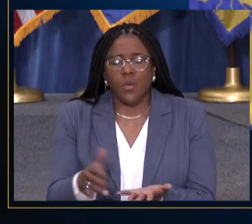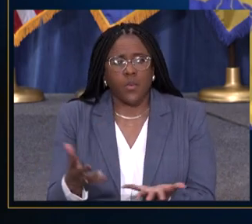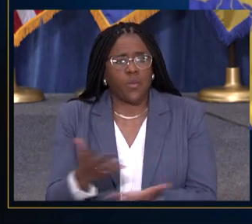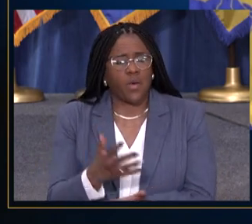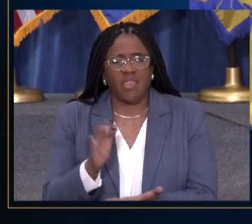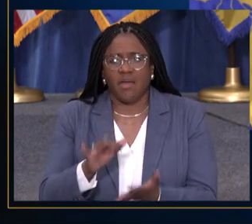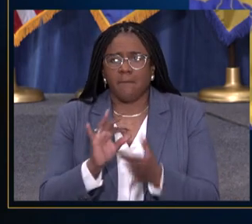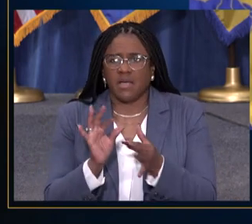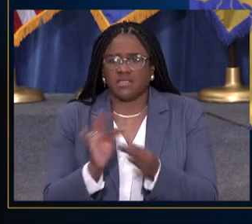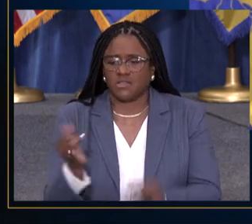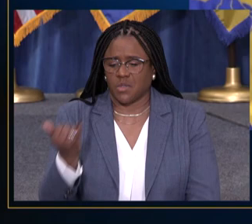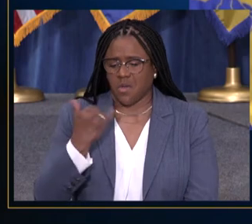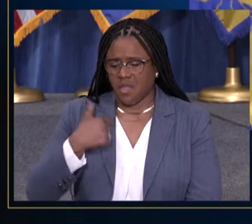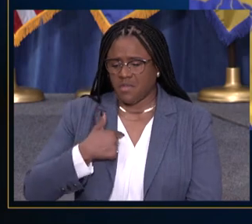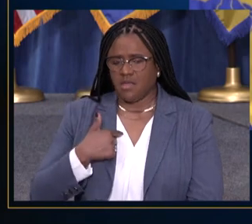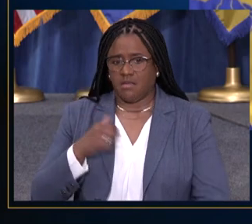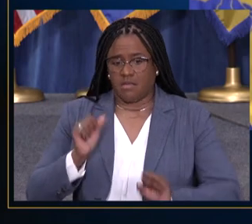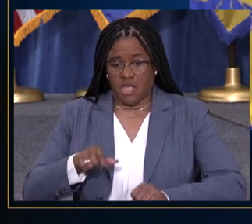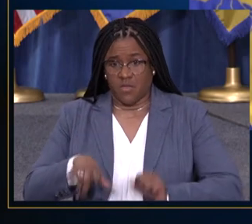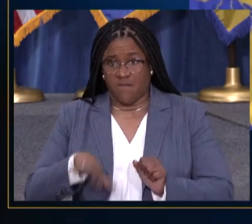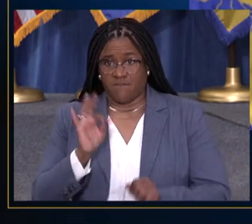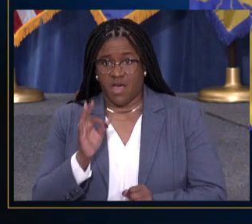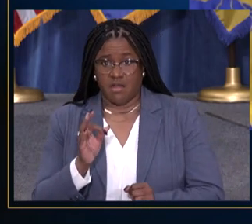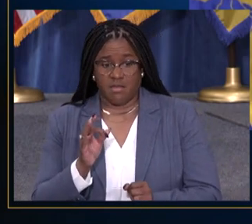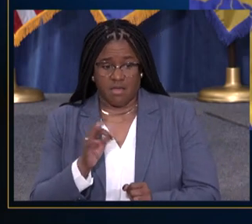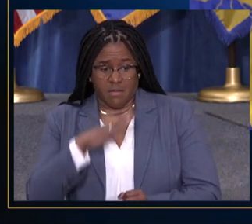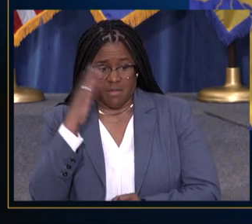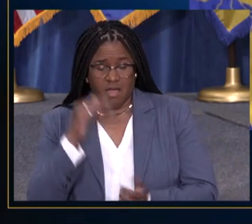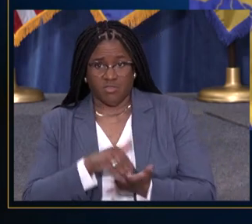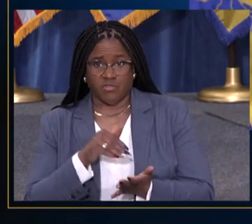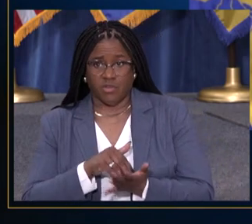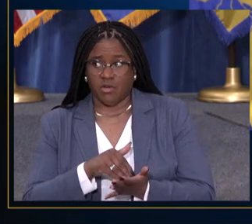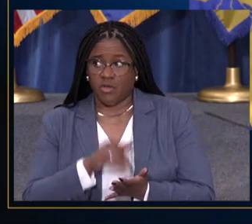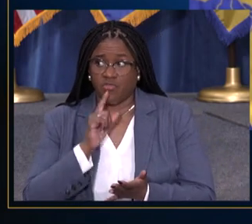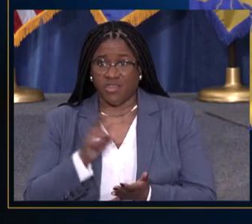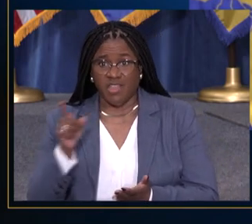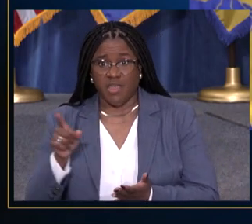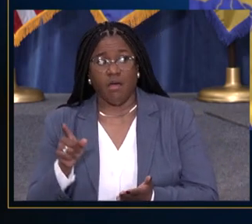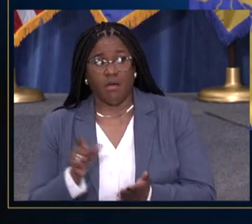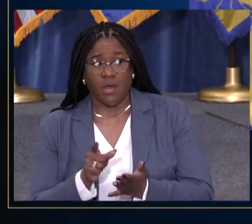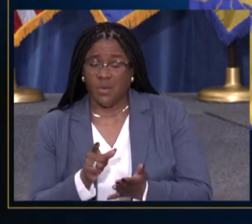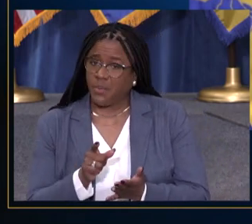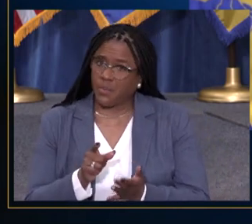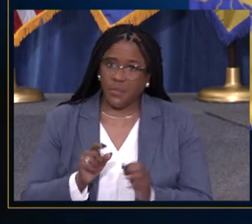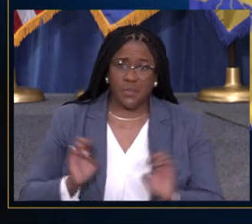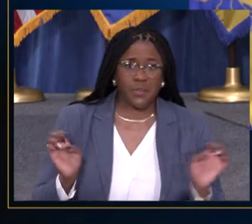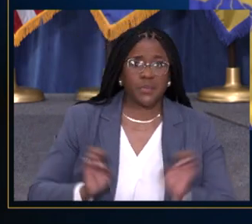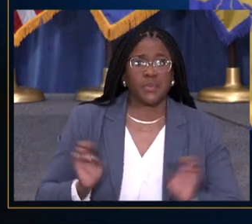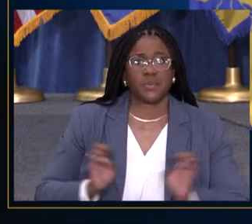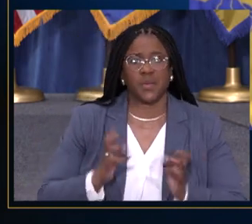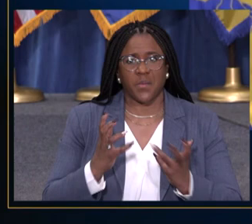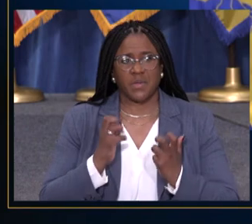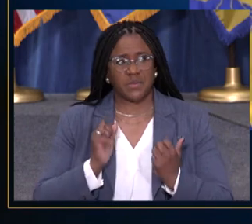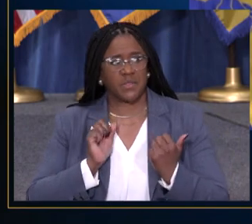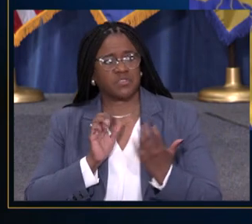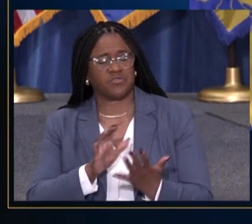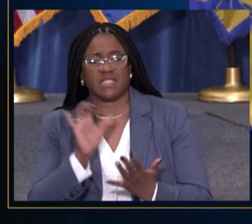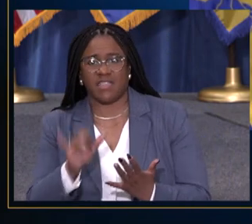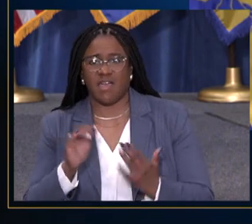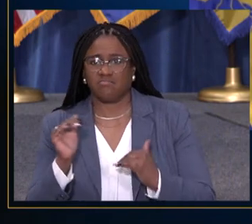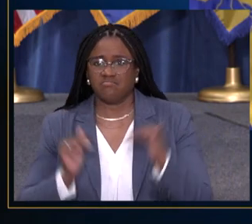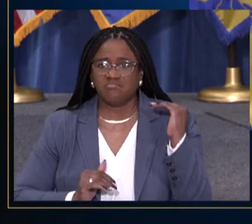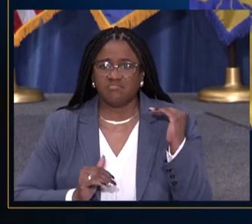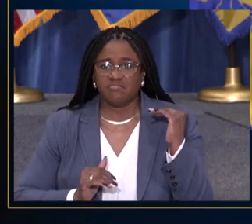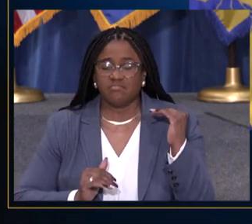me asking for help in finding a Black provider, it's in response to the urgent need to address these disparities. While